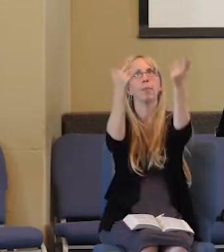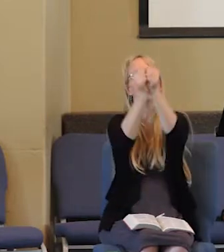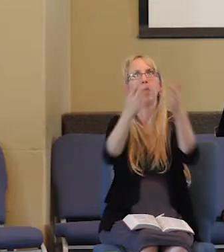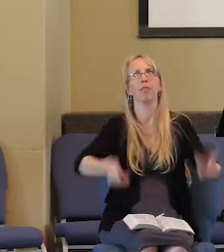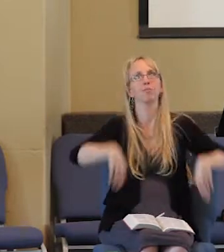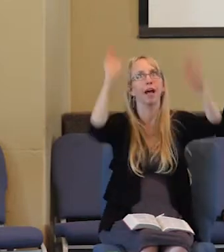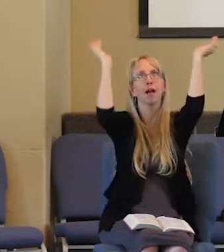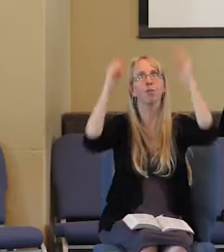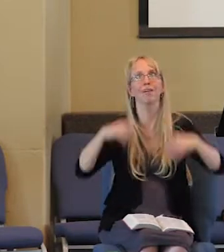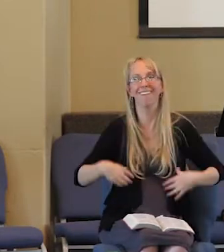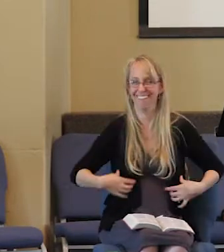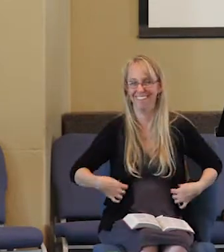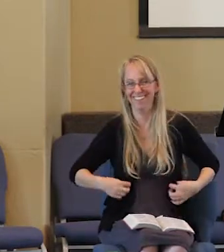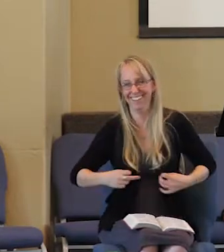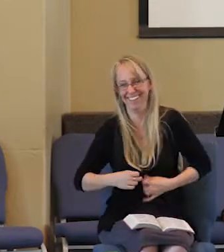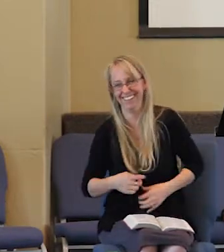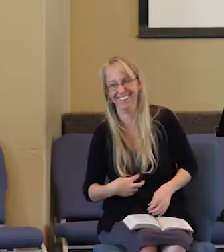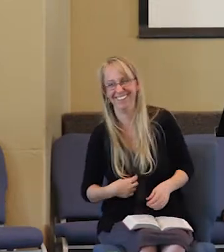do something with them.